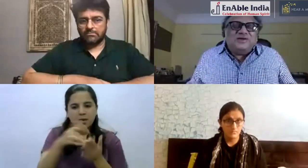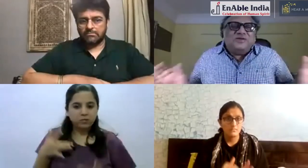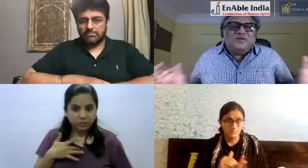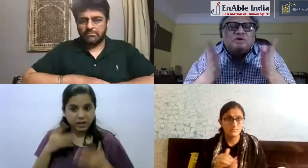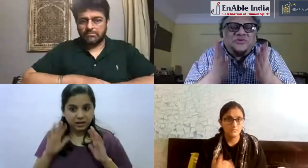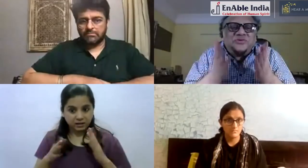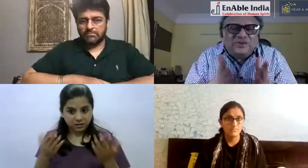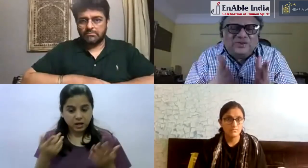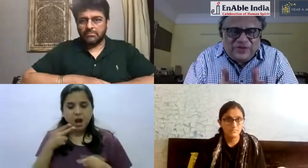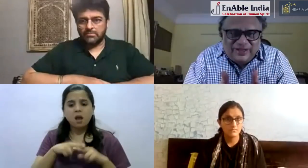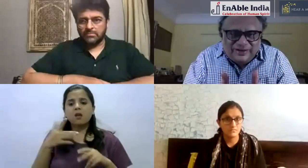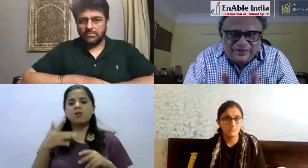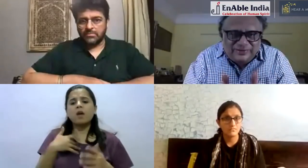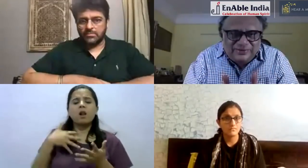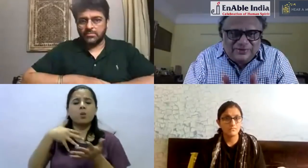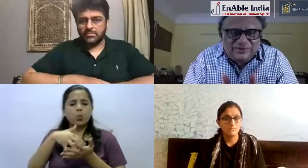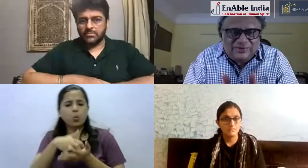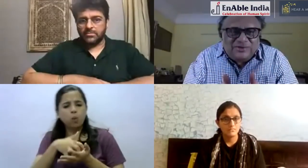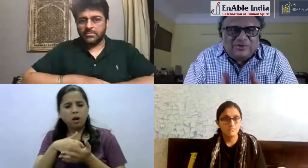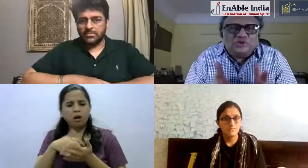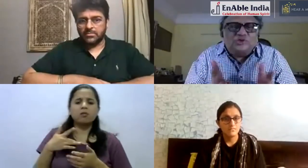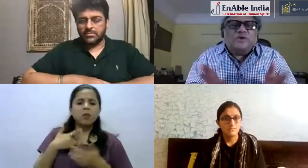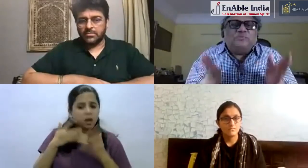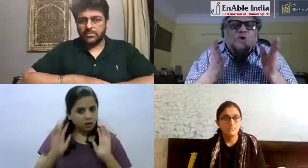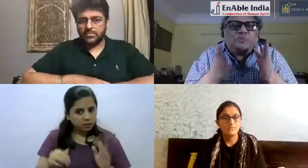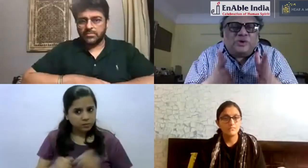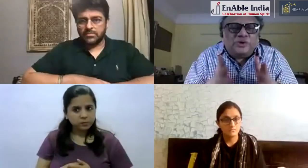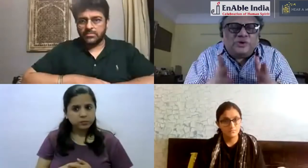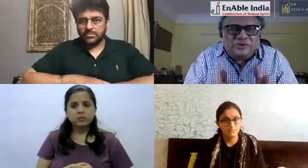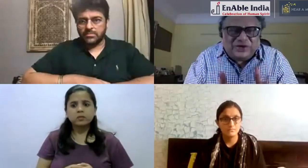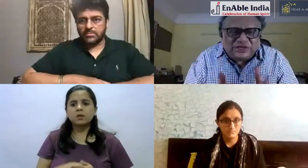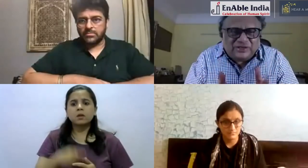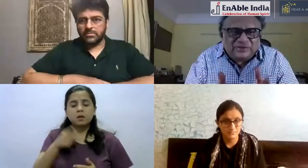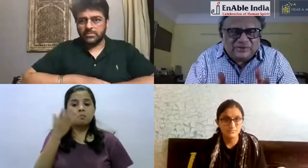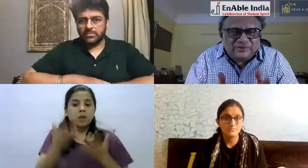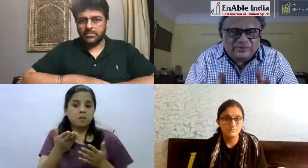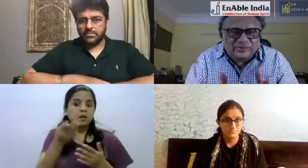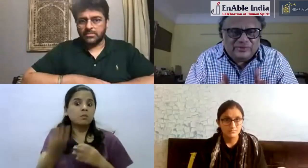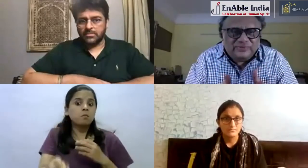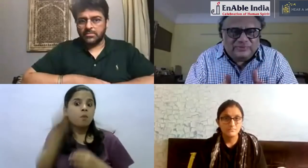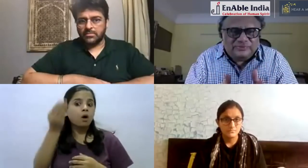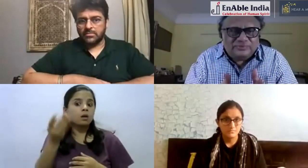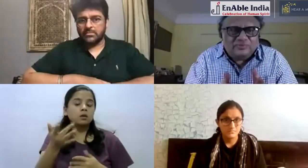Well, if you are feeling weak, you are more prone to infection.